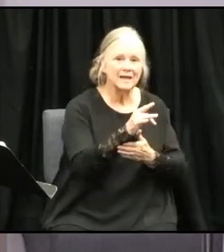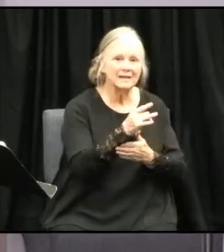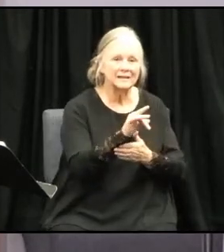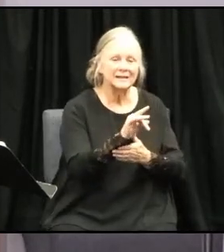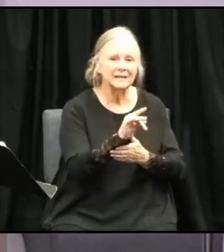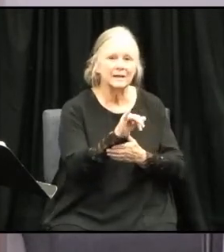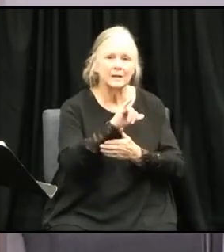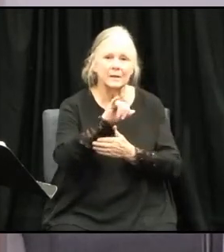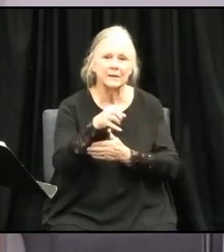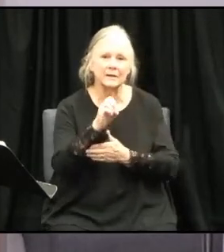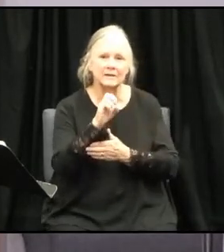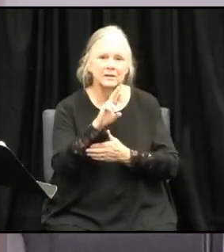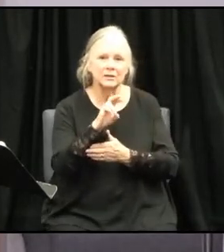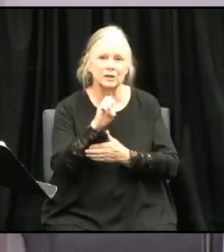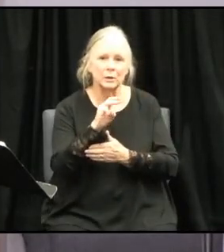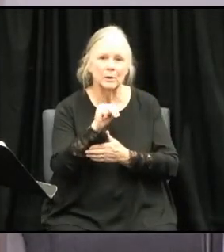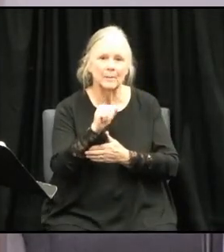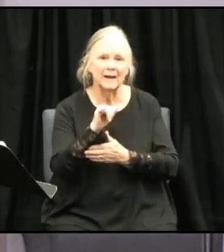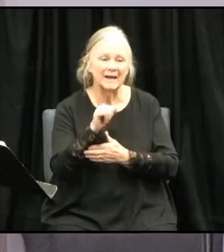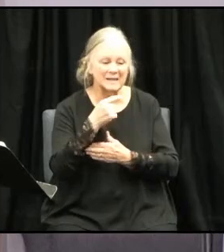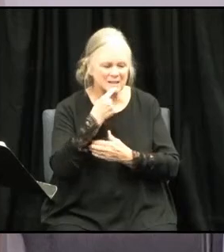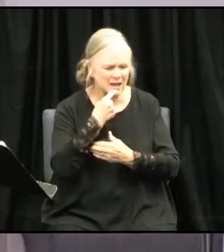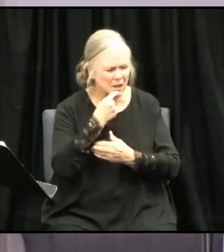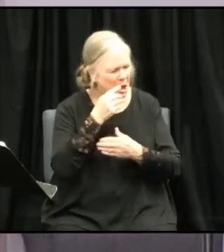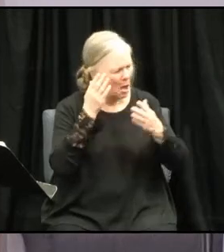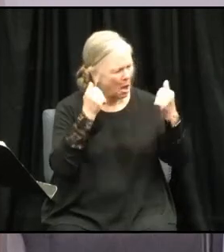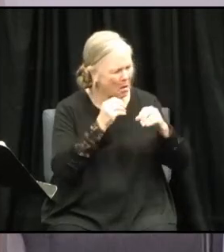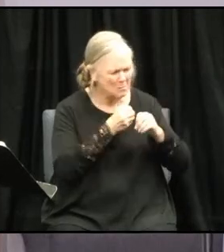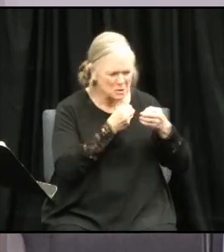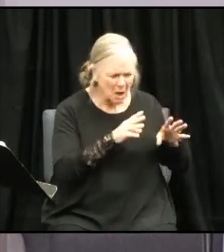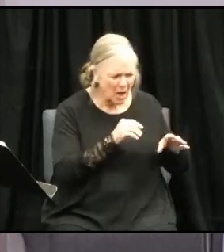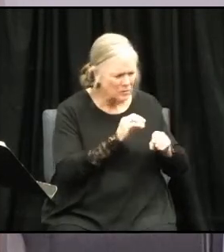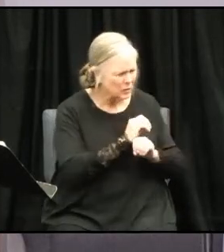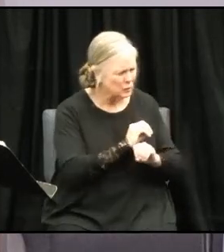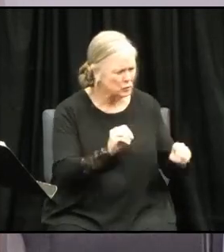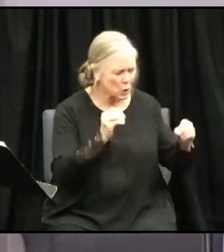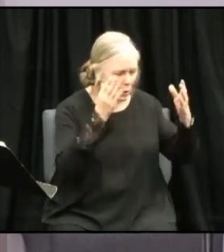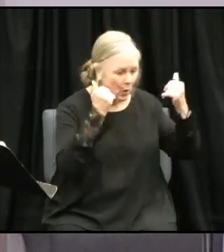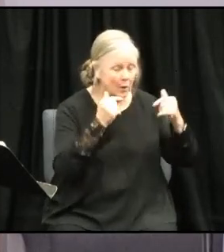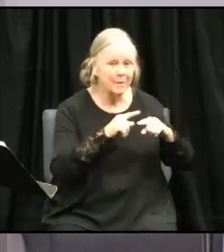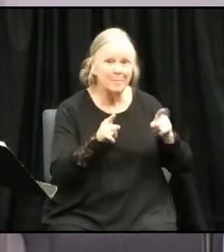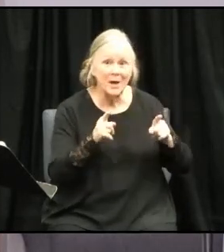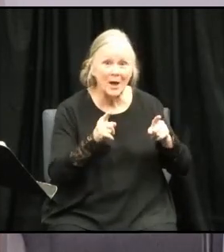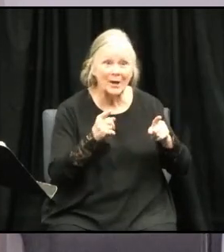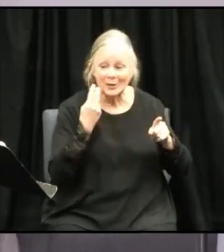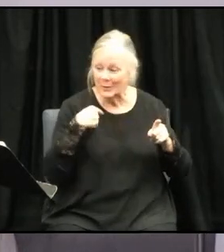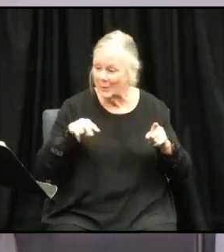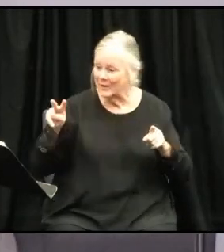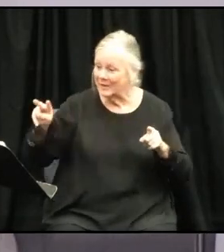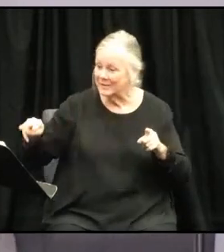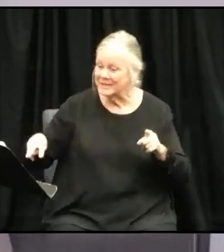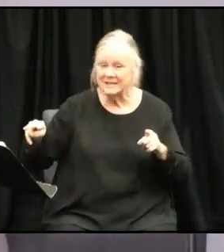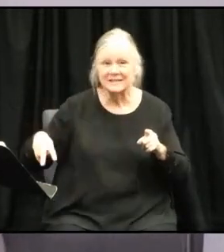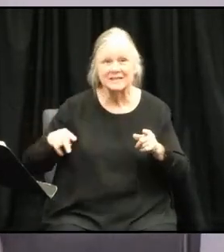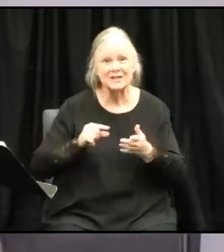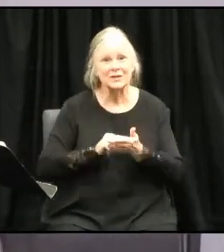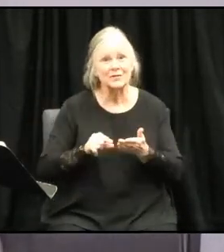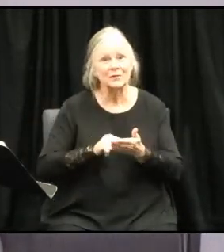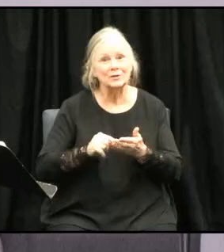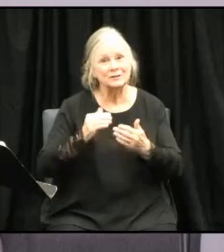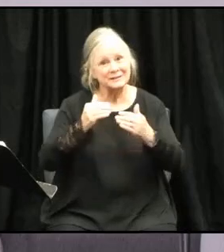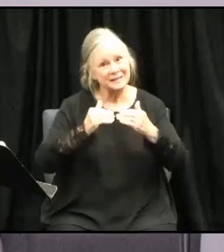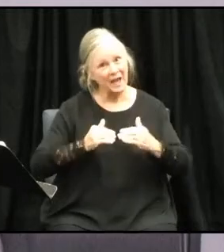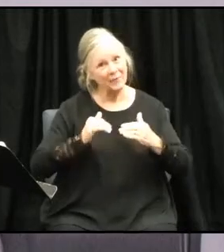Jeremiah was saying, hope is lost. There's no hope. But yet we see the verses we just read right